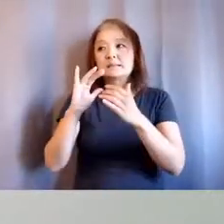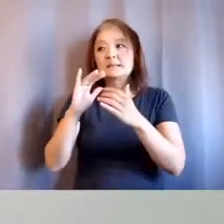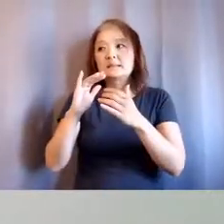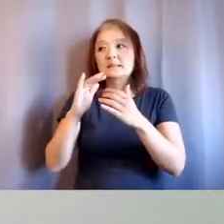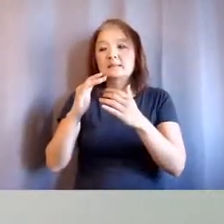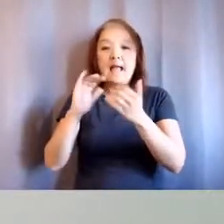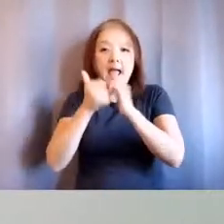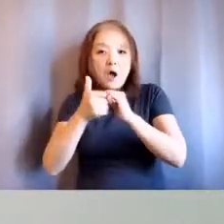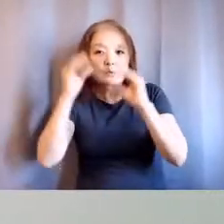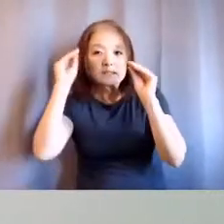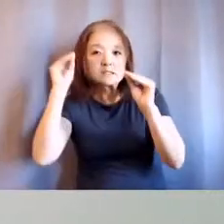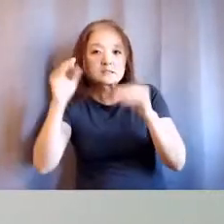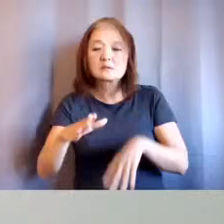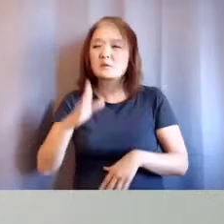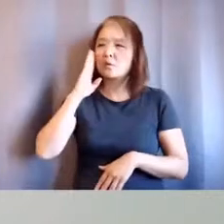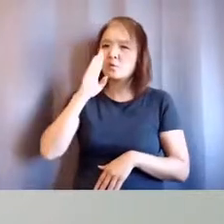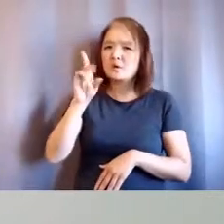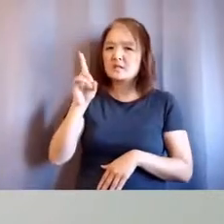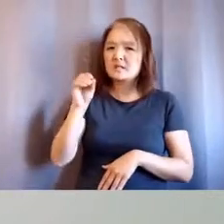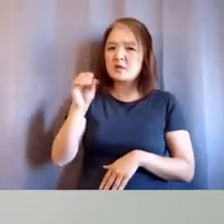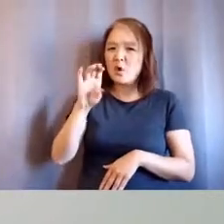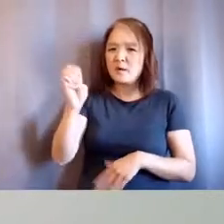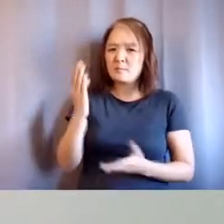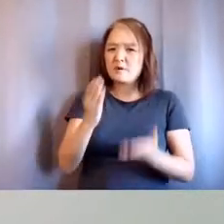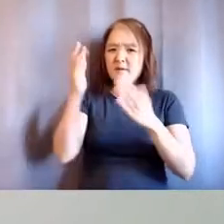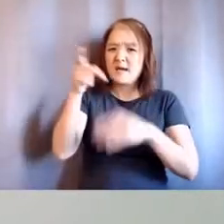Will the DOE provide PPE?